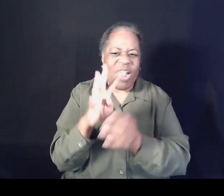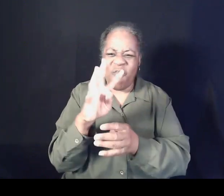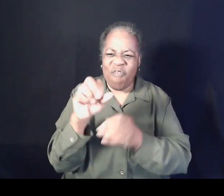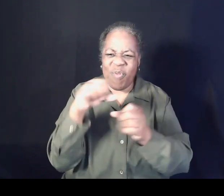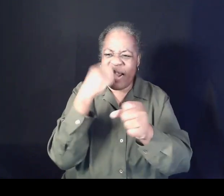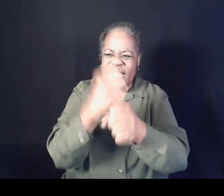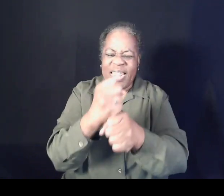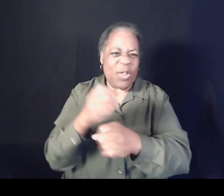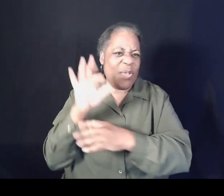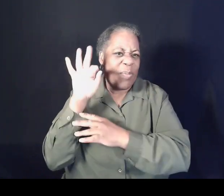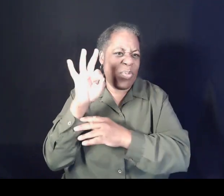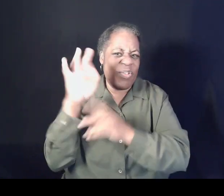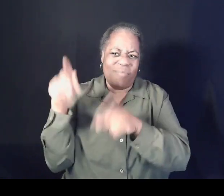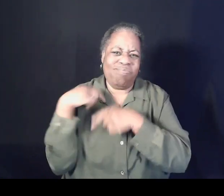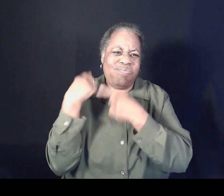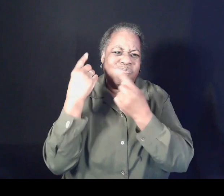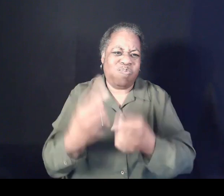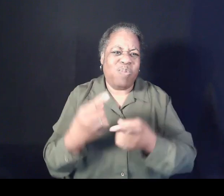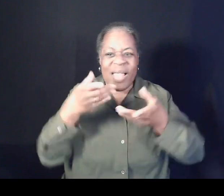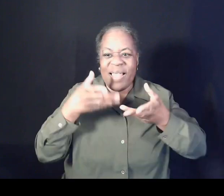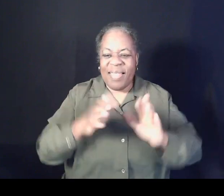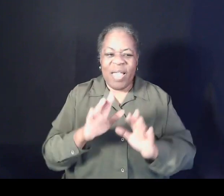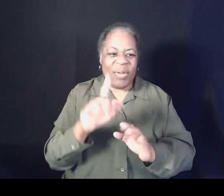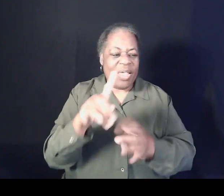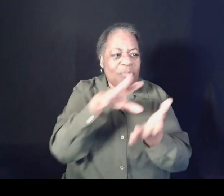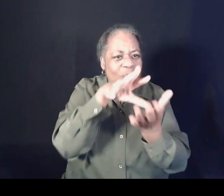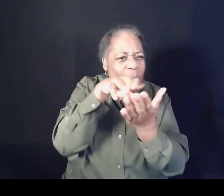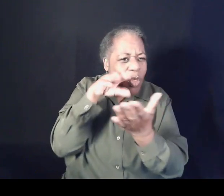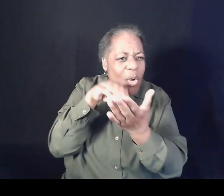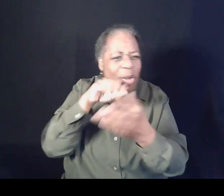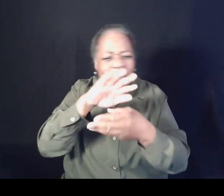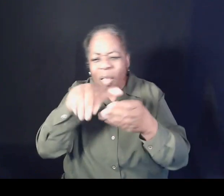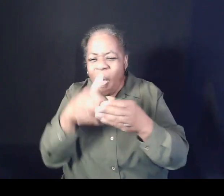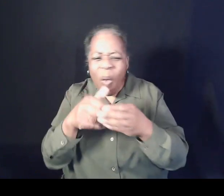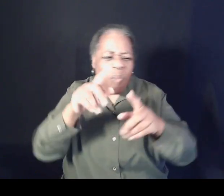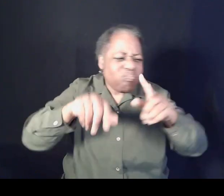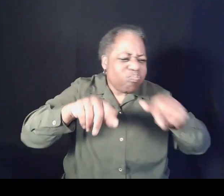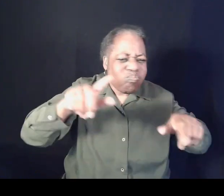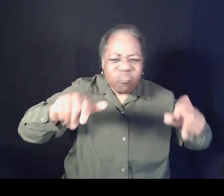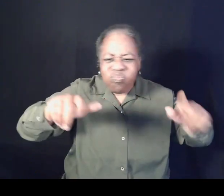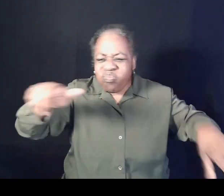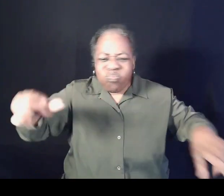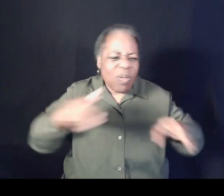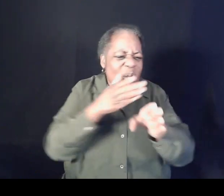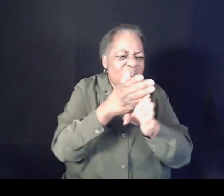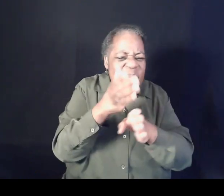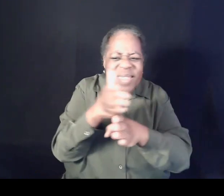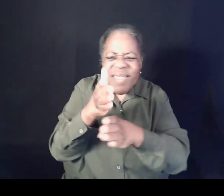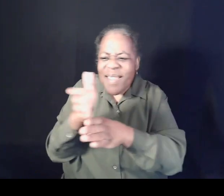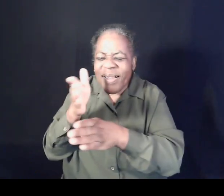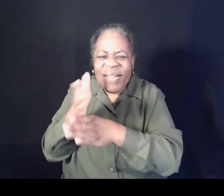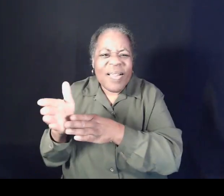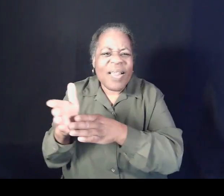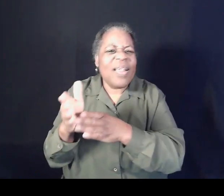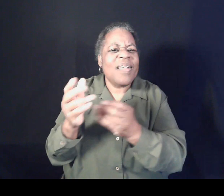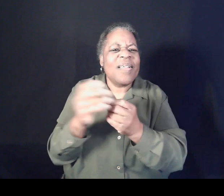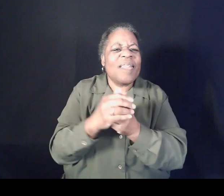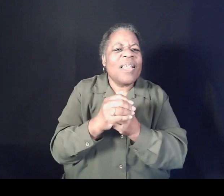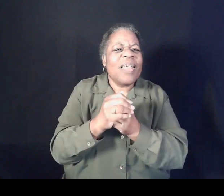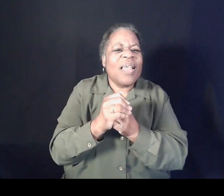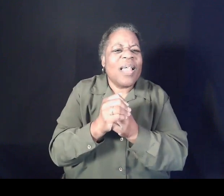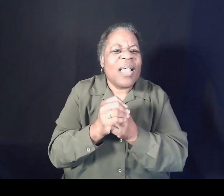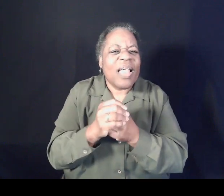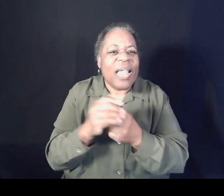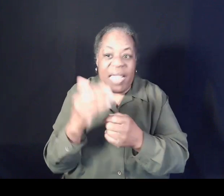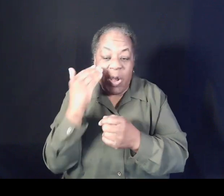preaching, it has allowed him to learn about all the various sectors and careers. And as he's told us on numerous occasions, I